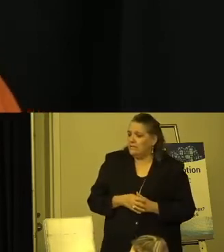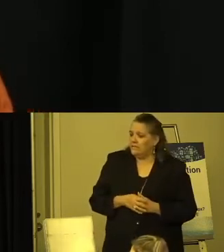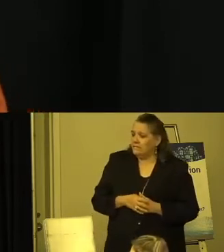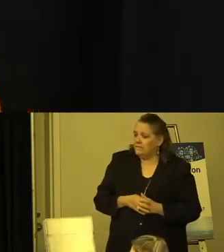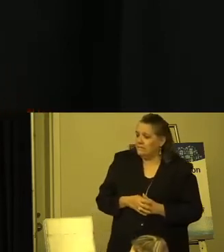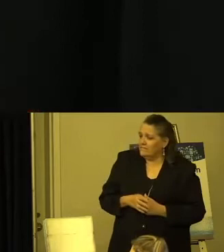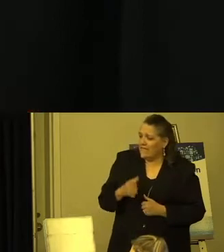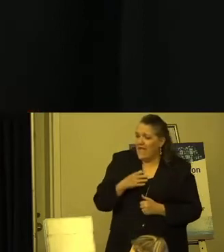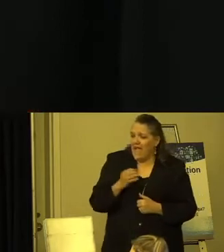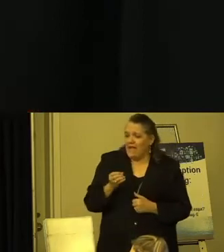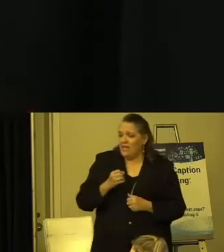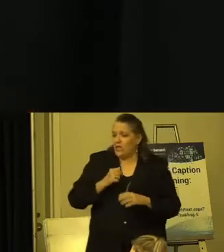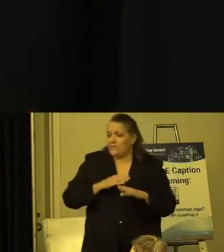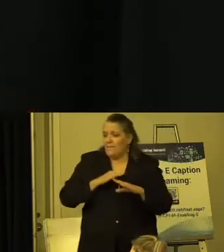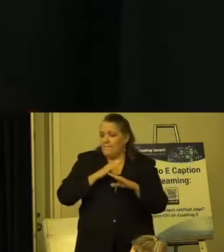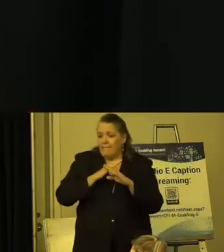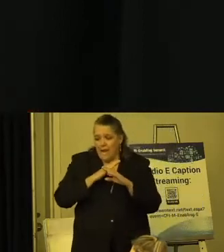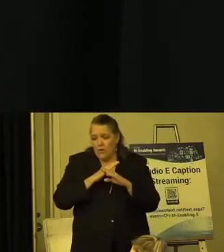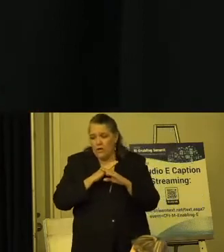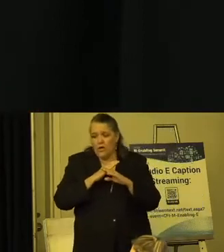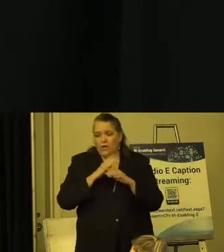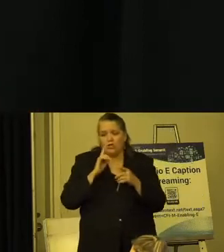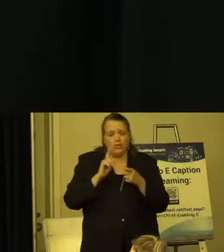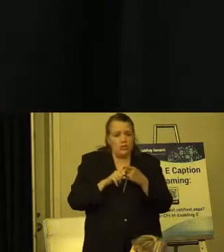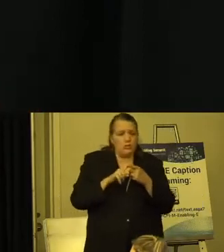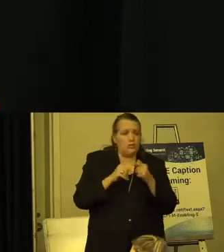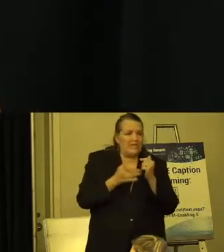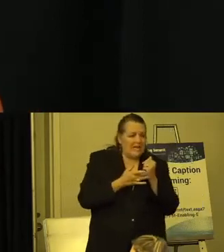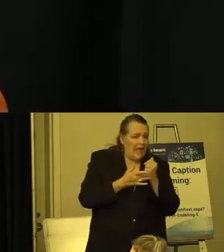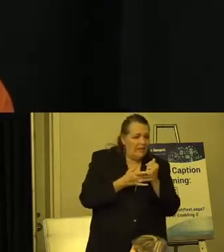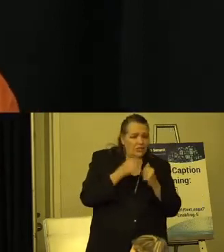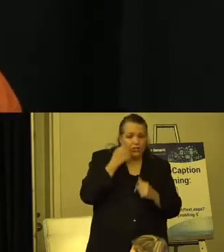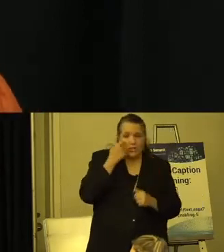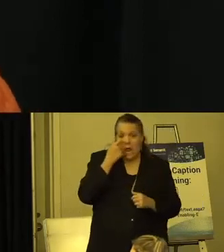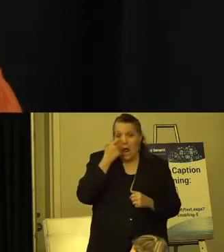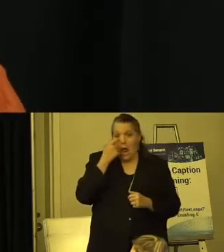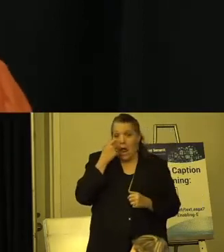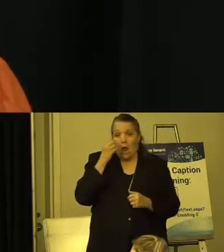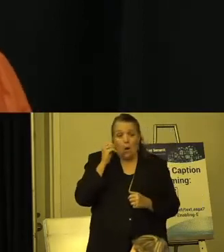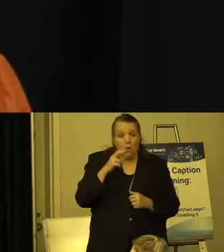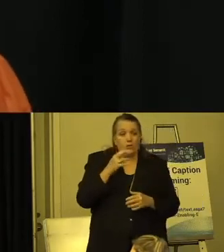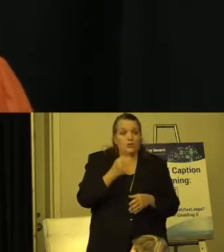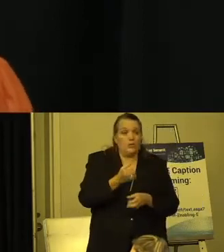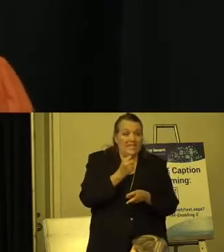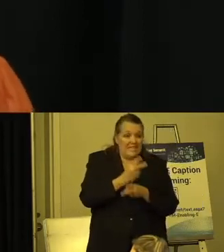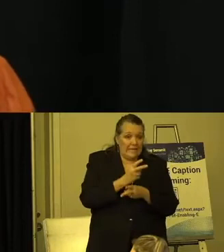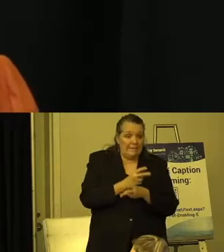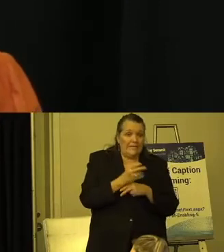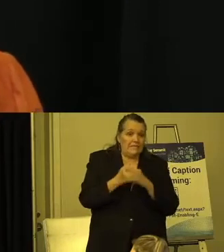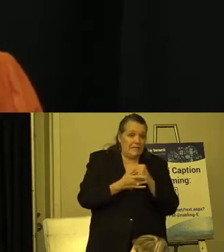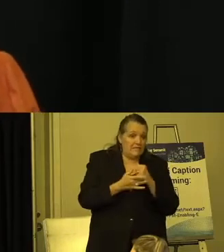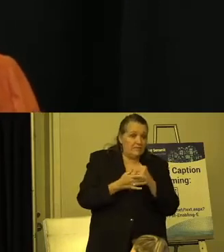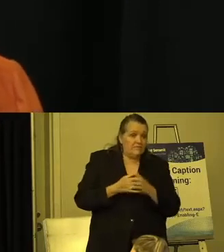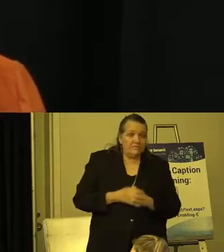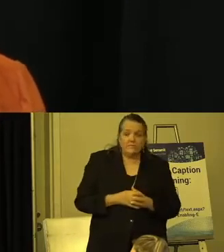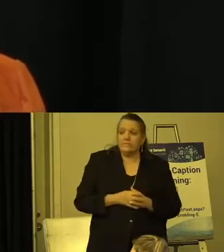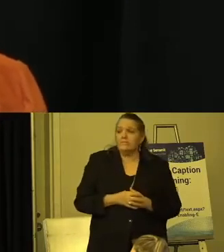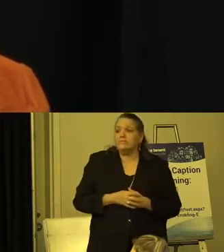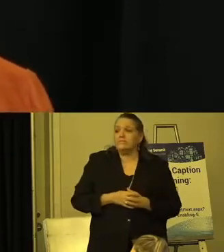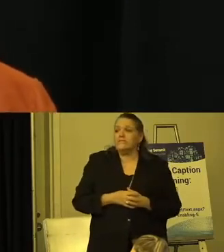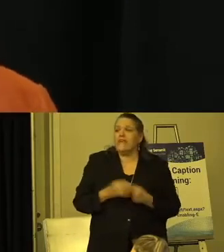are barriers to getting technology or even keeping technology that people with disabilities have. There's a